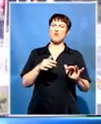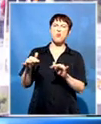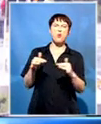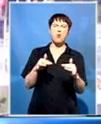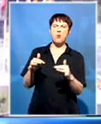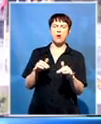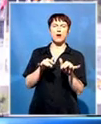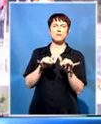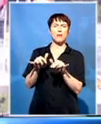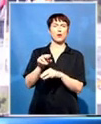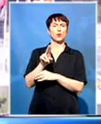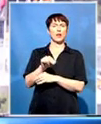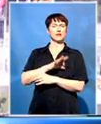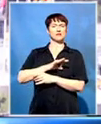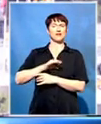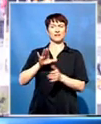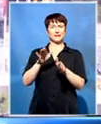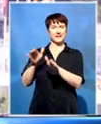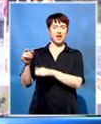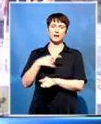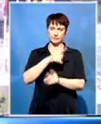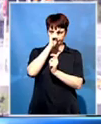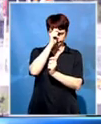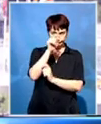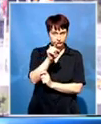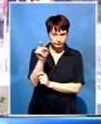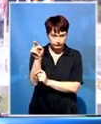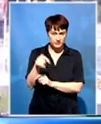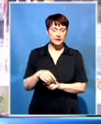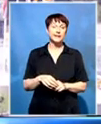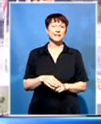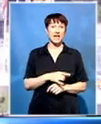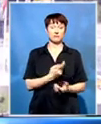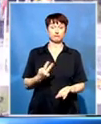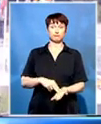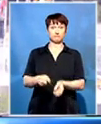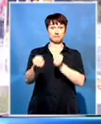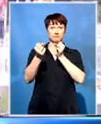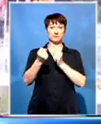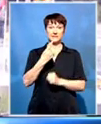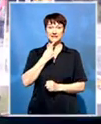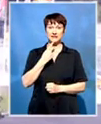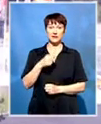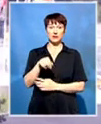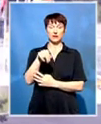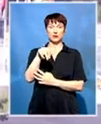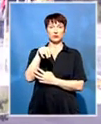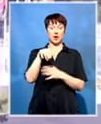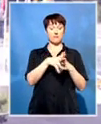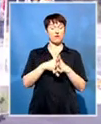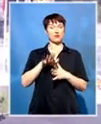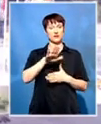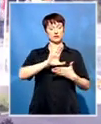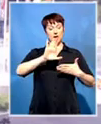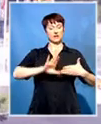then to really encapsulate the Charter of the United Nations, calling for member states to uphold the Charter of the United States, not